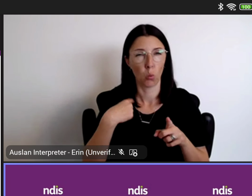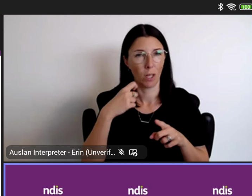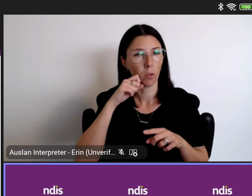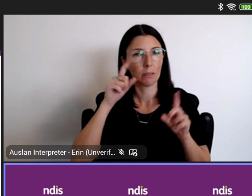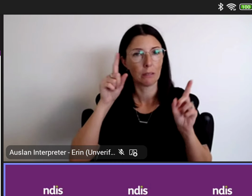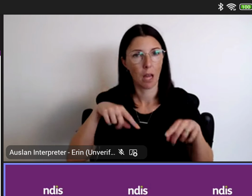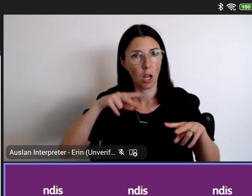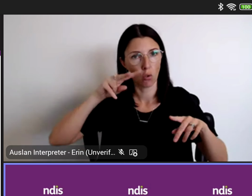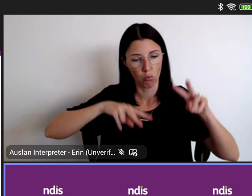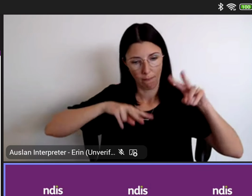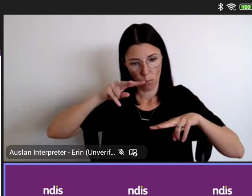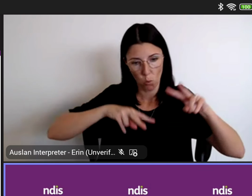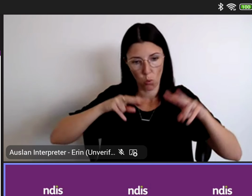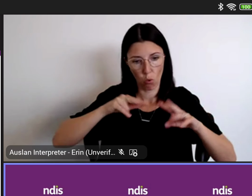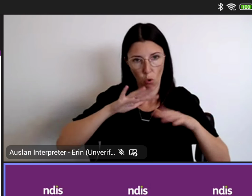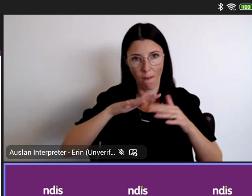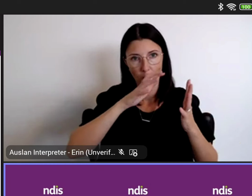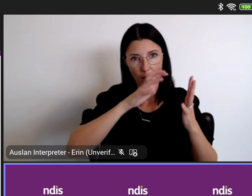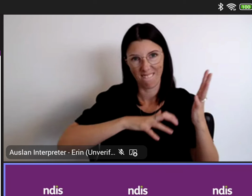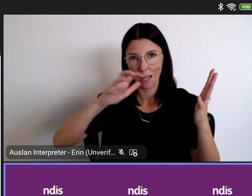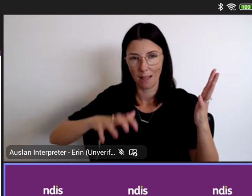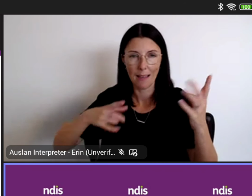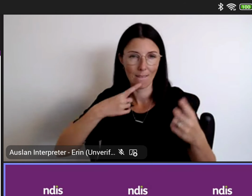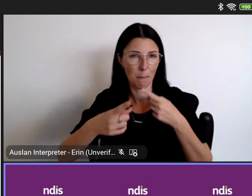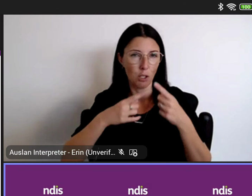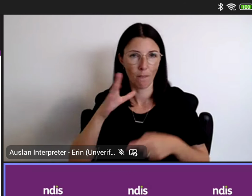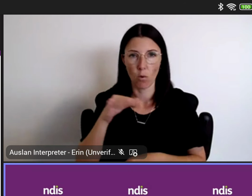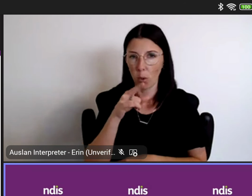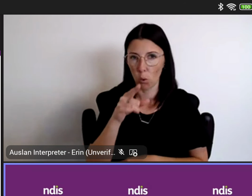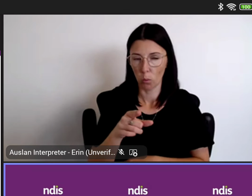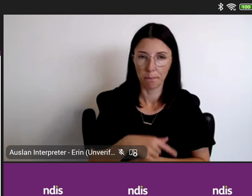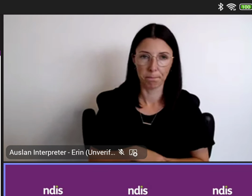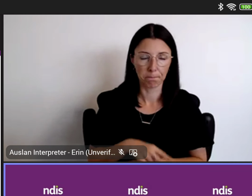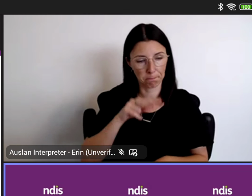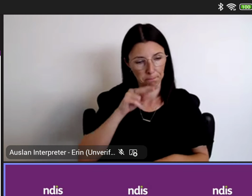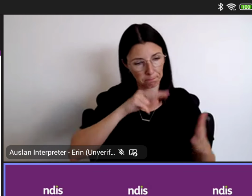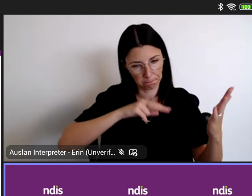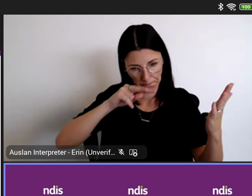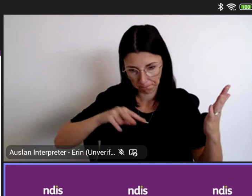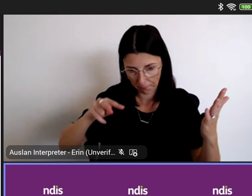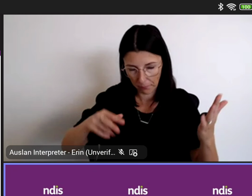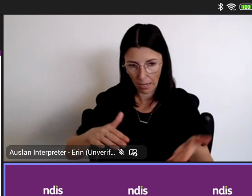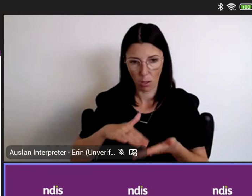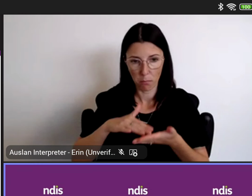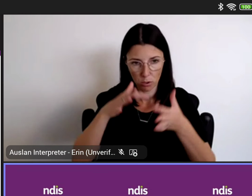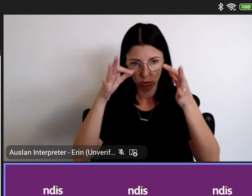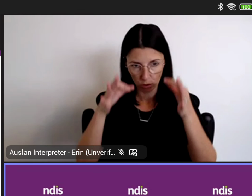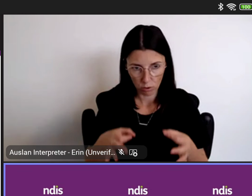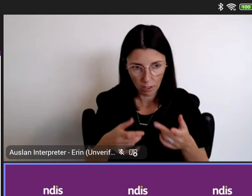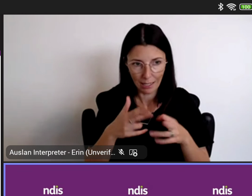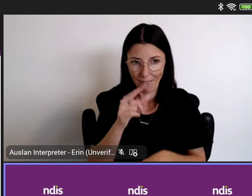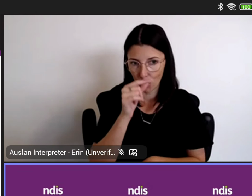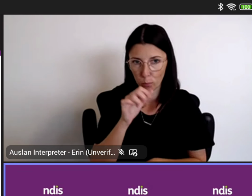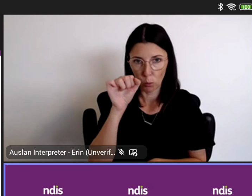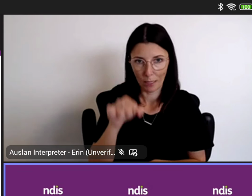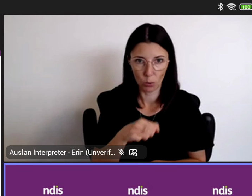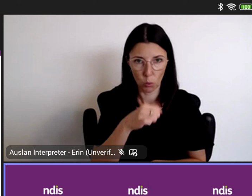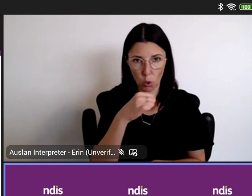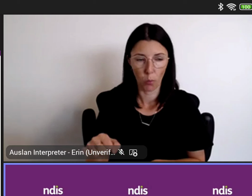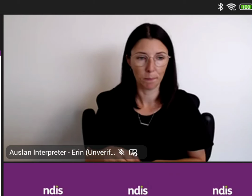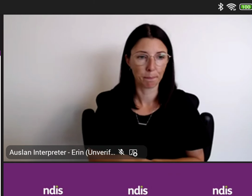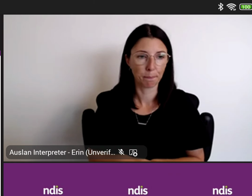we have in your application. This will help us decide if you're eligible for the NDIS. As part of the process, we